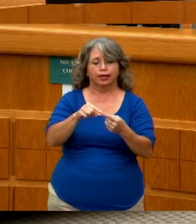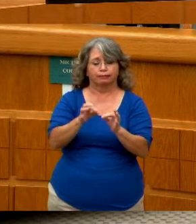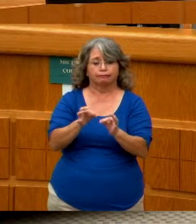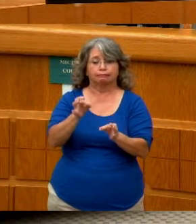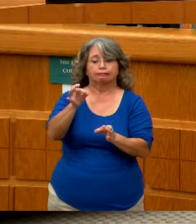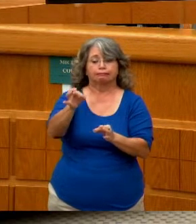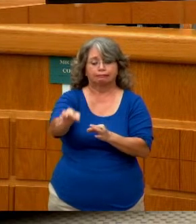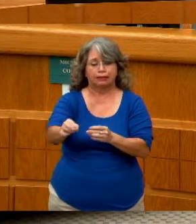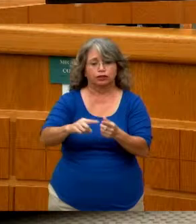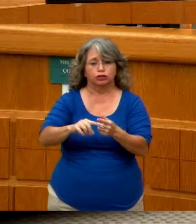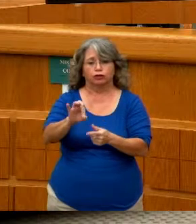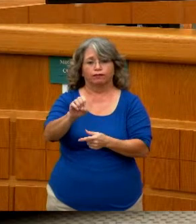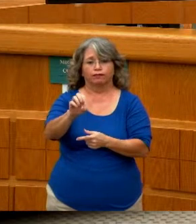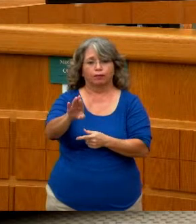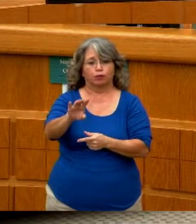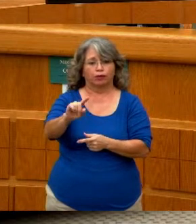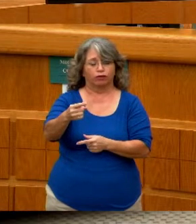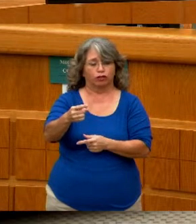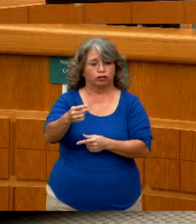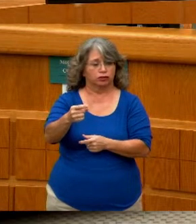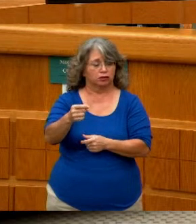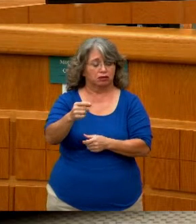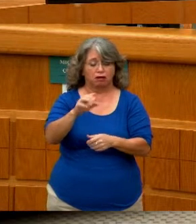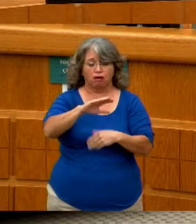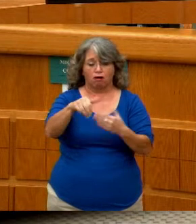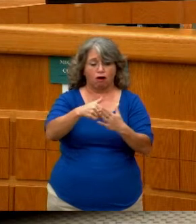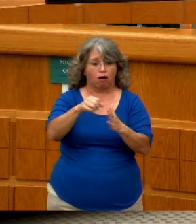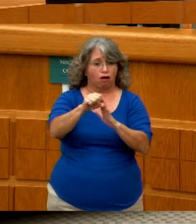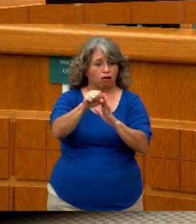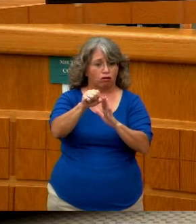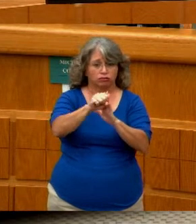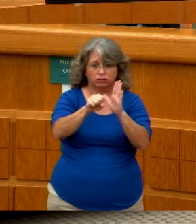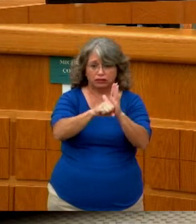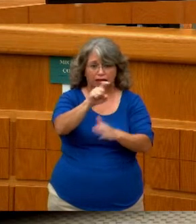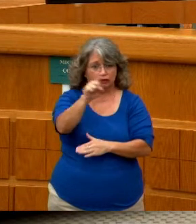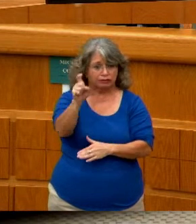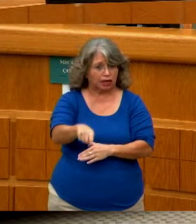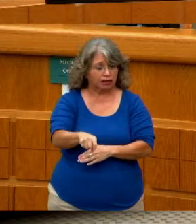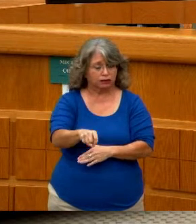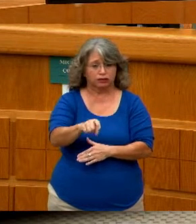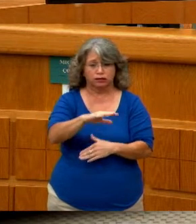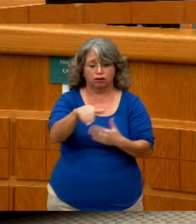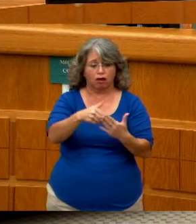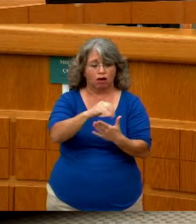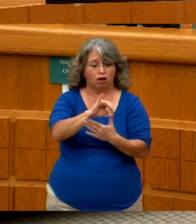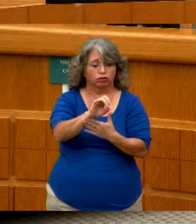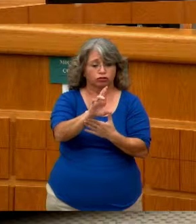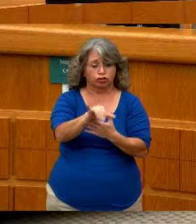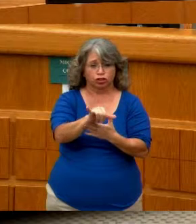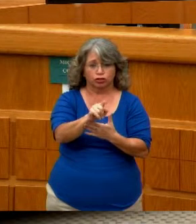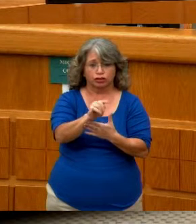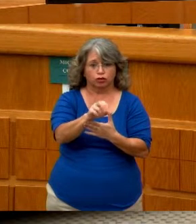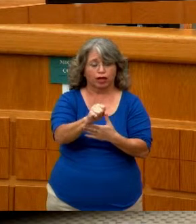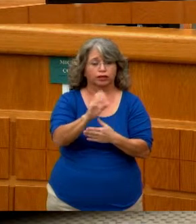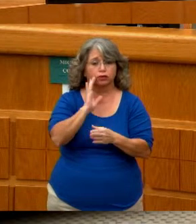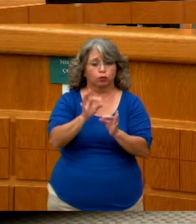no jury trials in Nueces County or any other county in the state of Texas unless by special